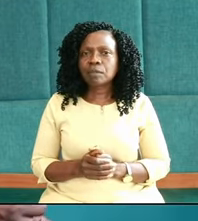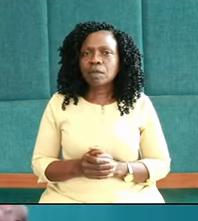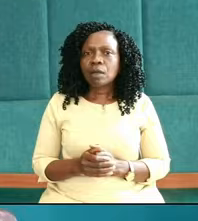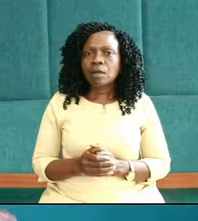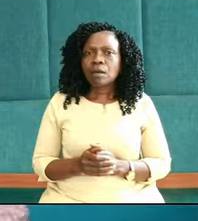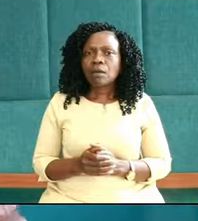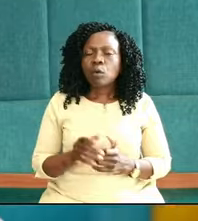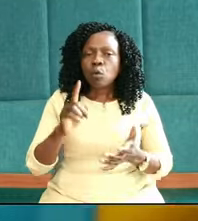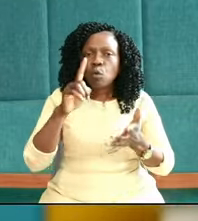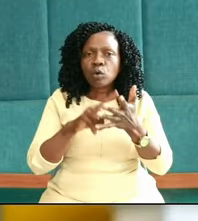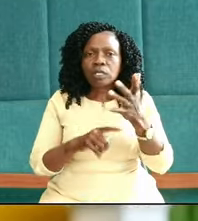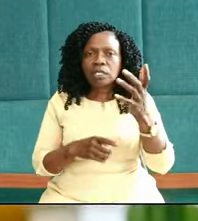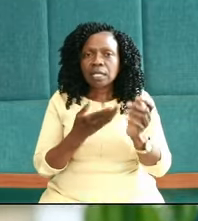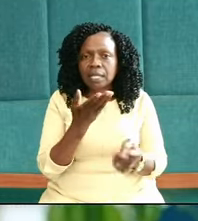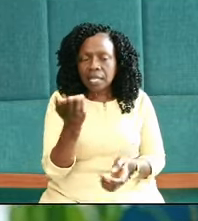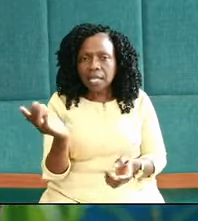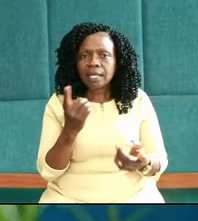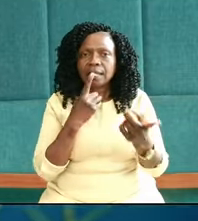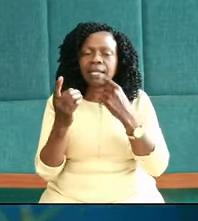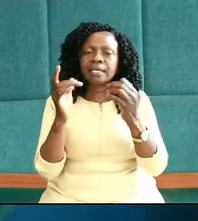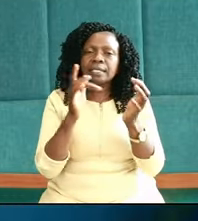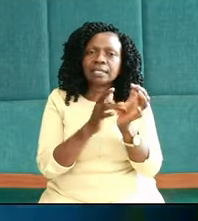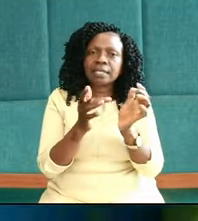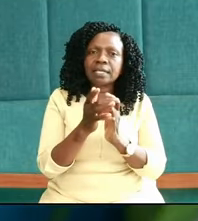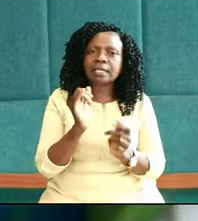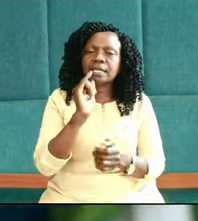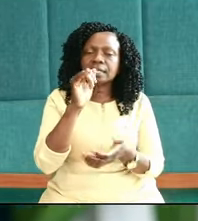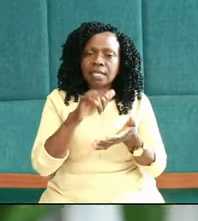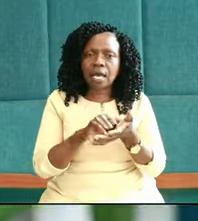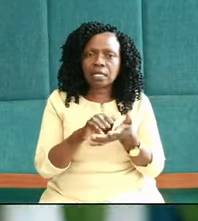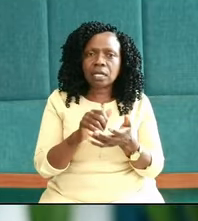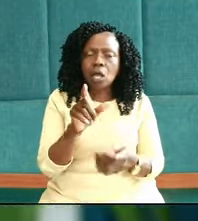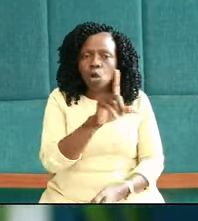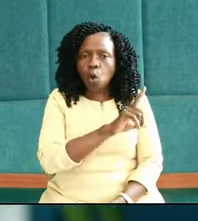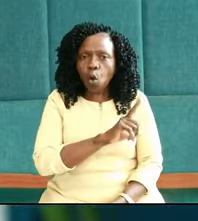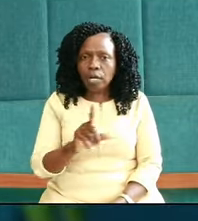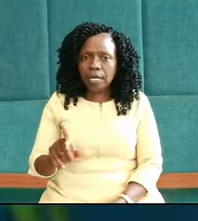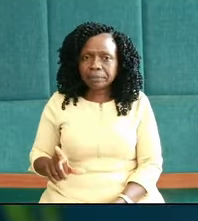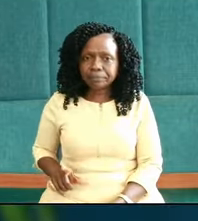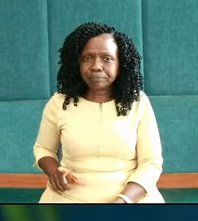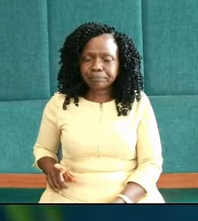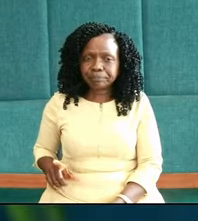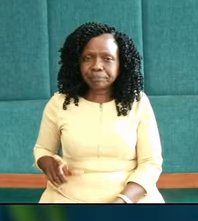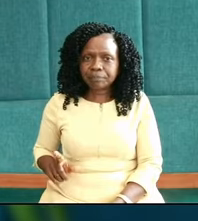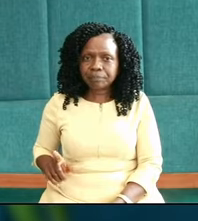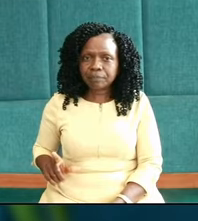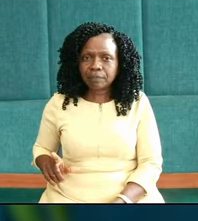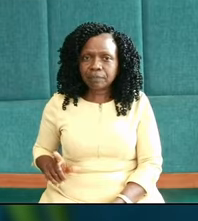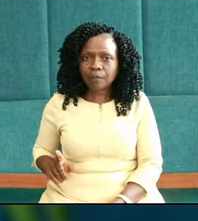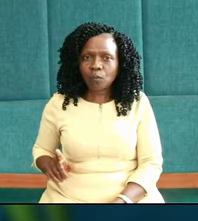What they are telling Jesus is that, Lord,